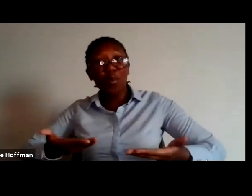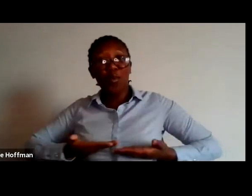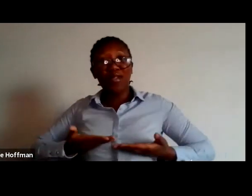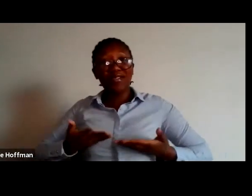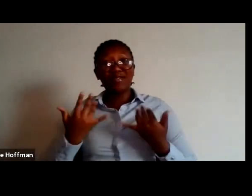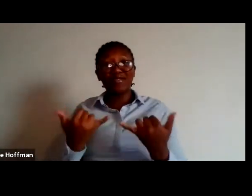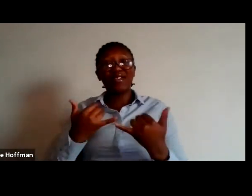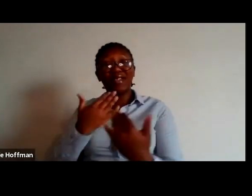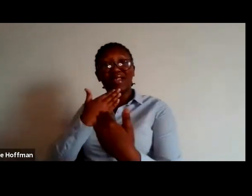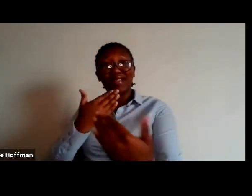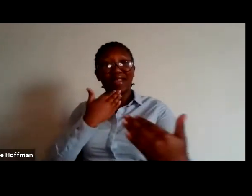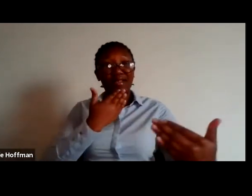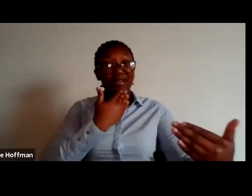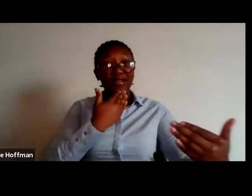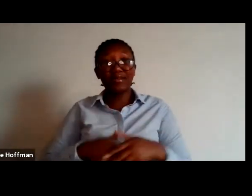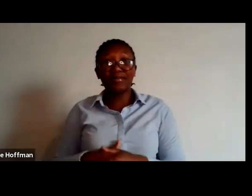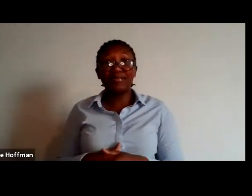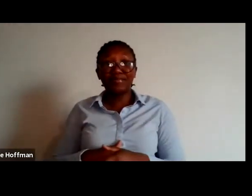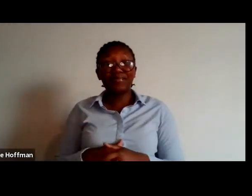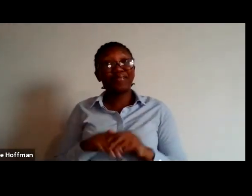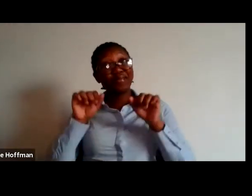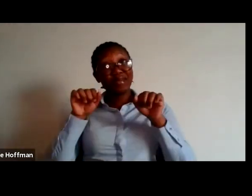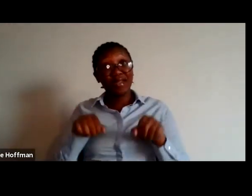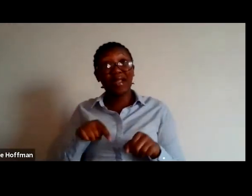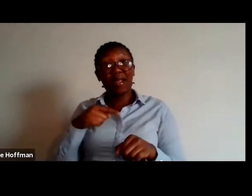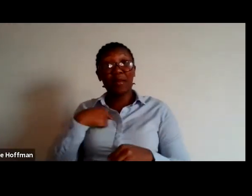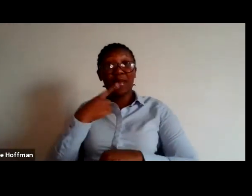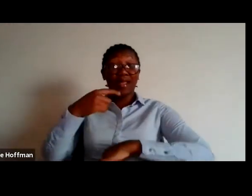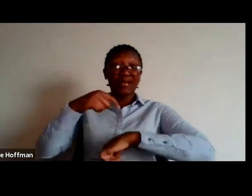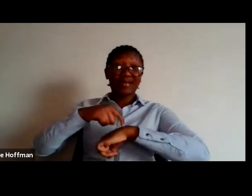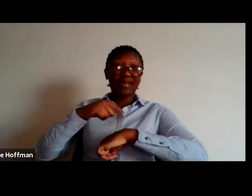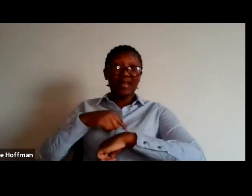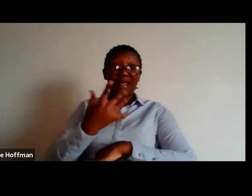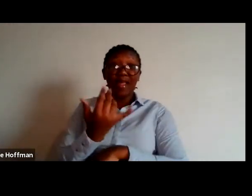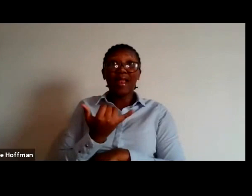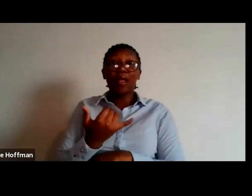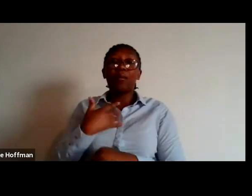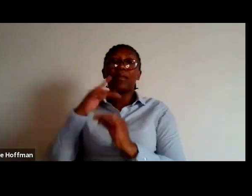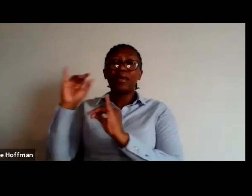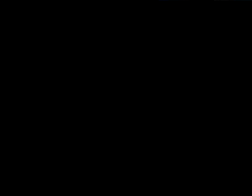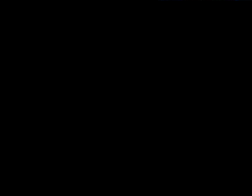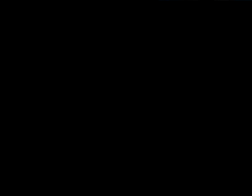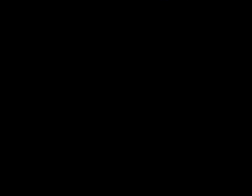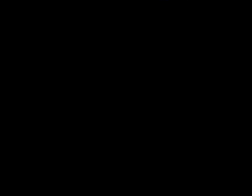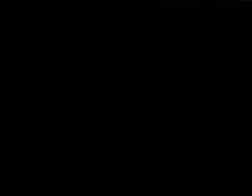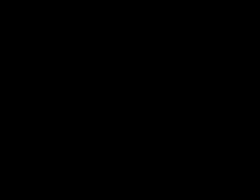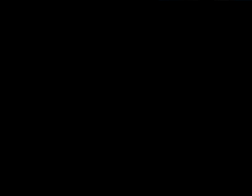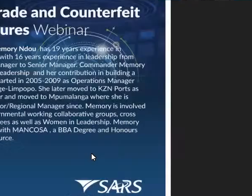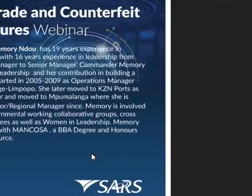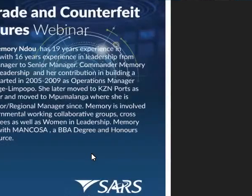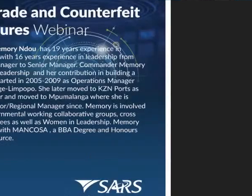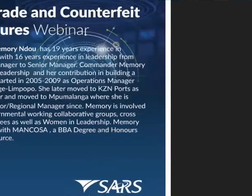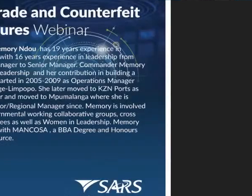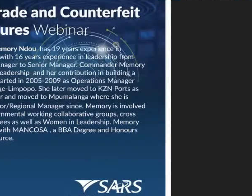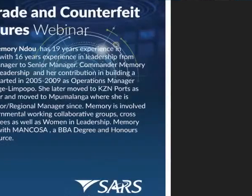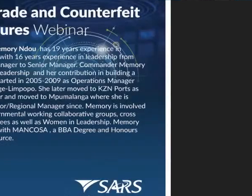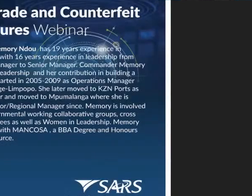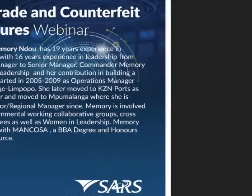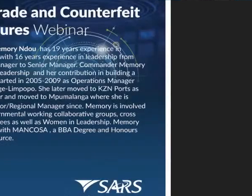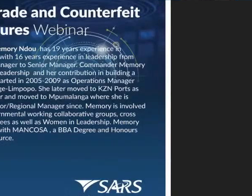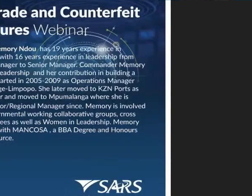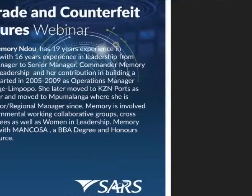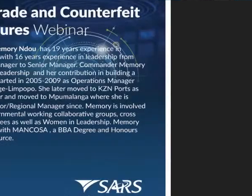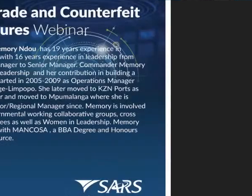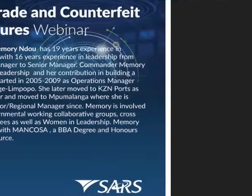you. Allow me to take this opportunity to introduce Memorindo, who will be giving us the